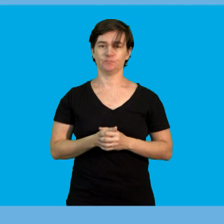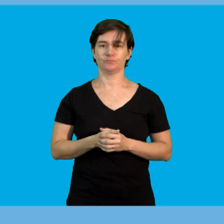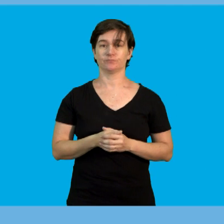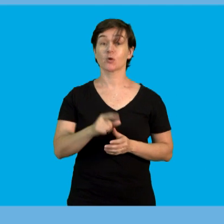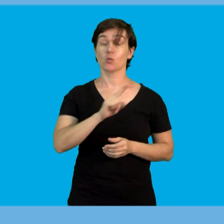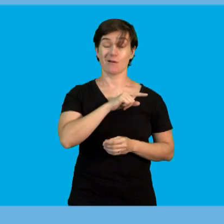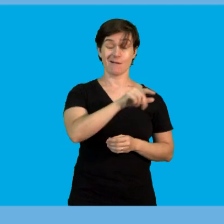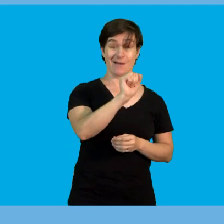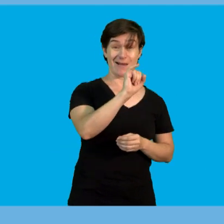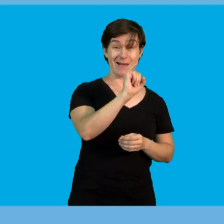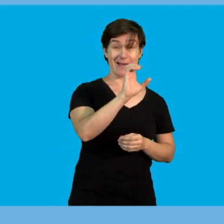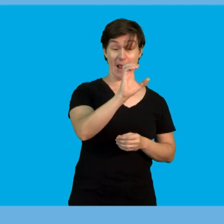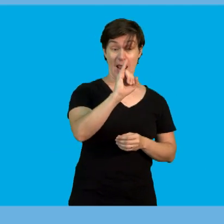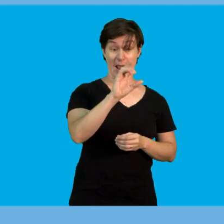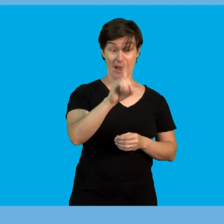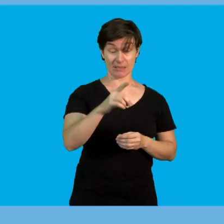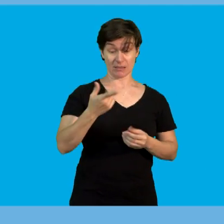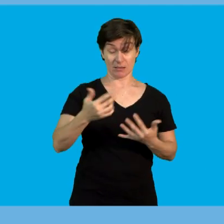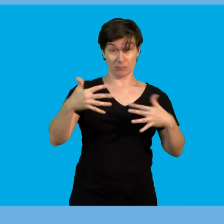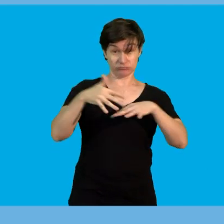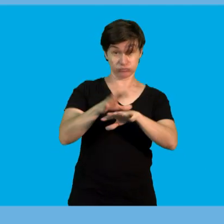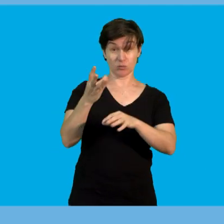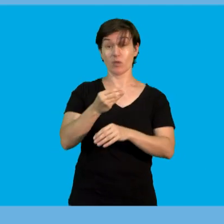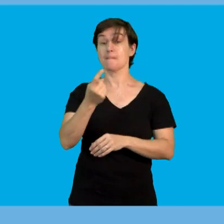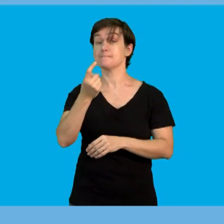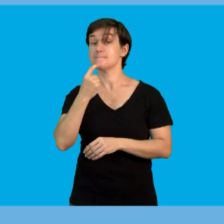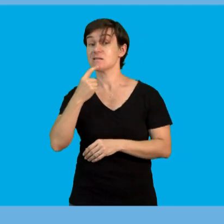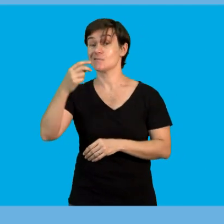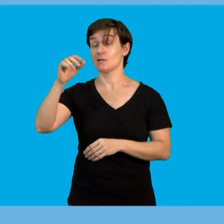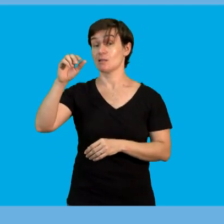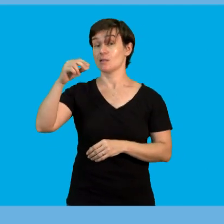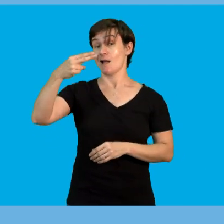an acid reacting with a metal hydroxide,